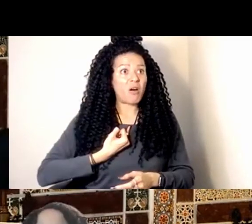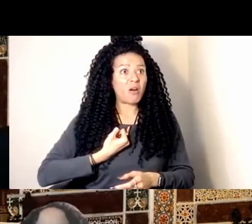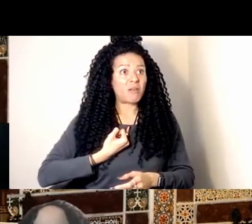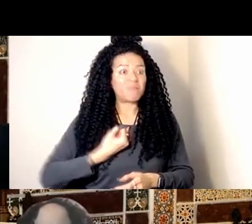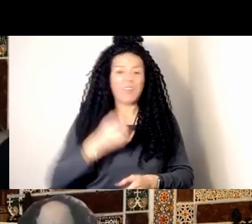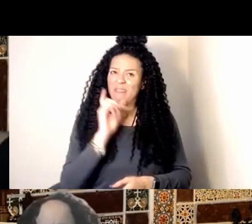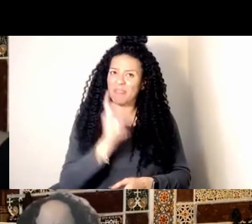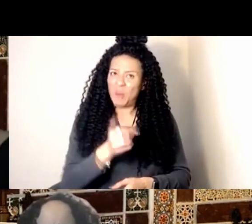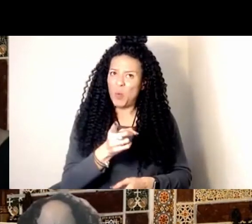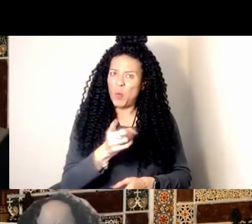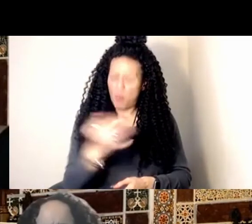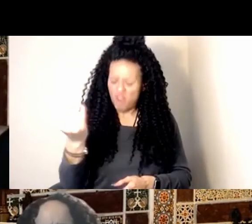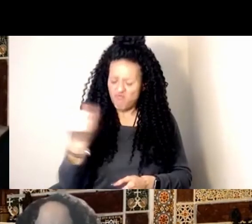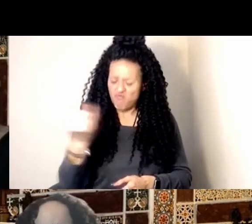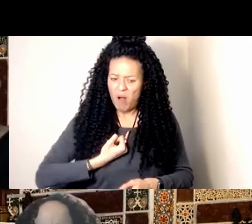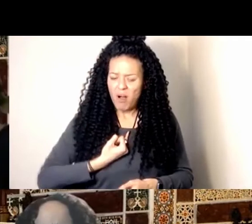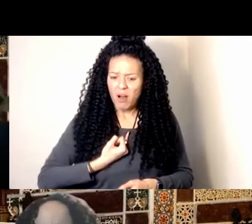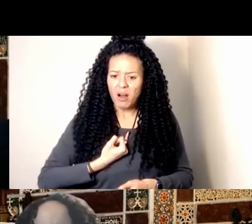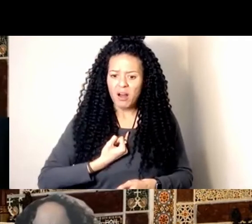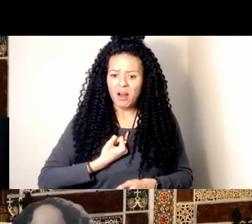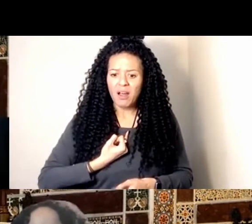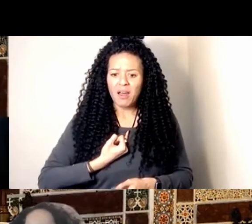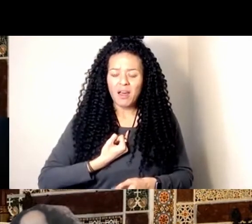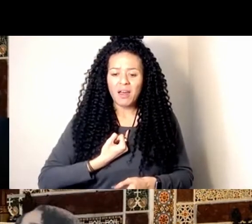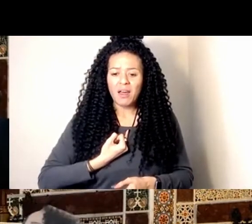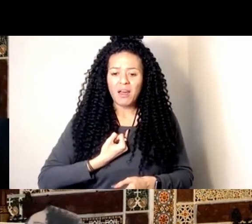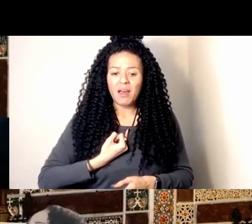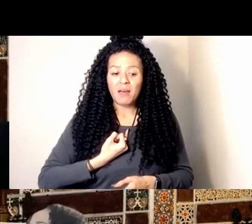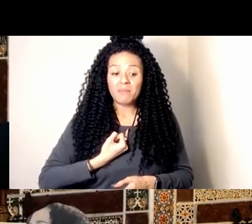wrong. You were wrong.